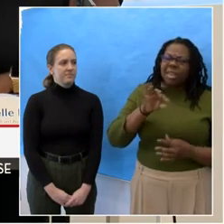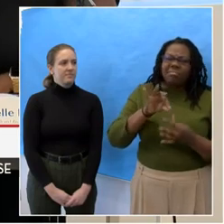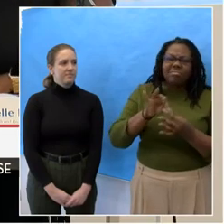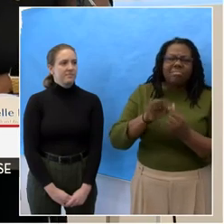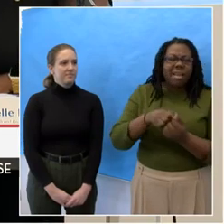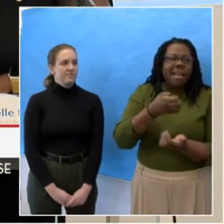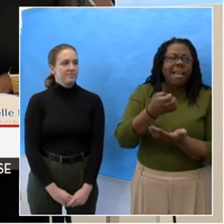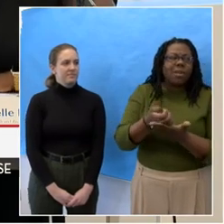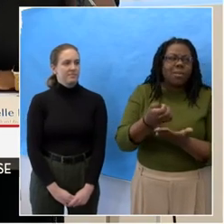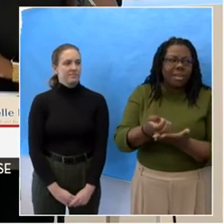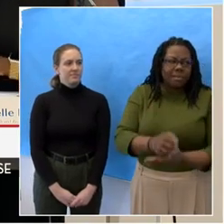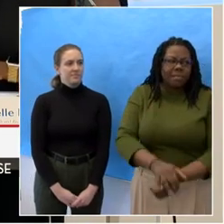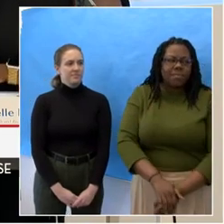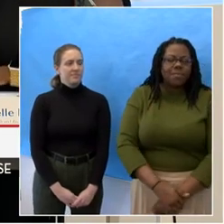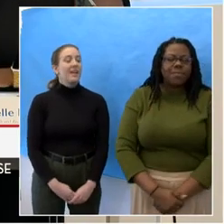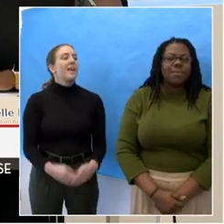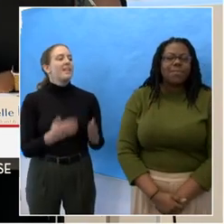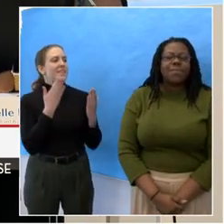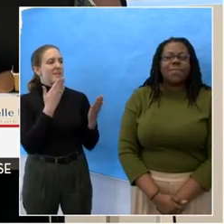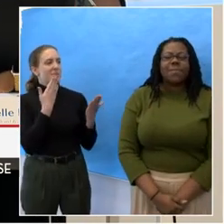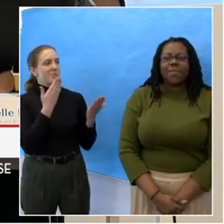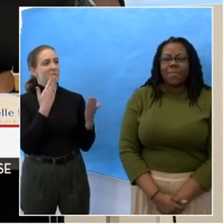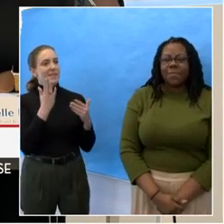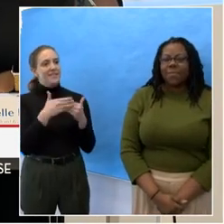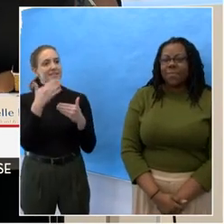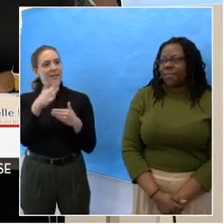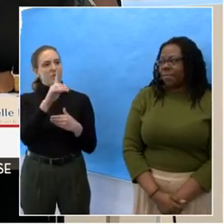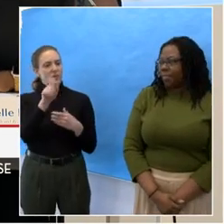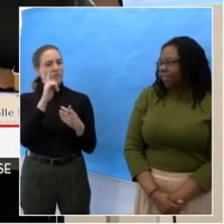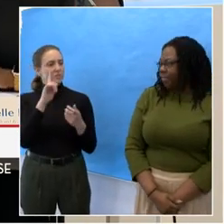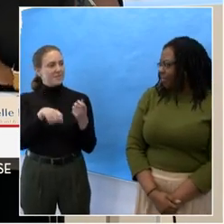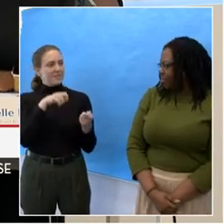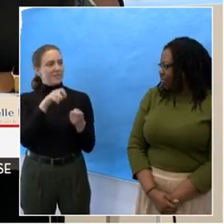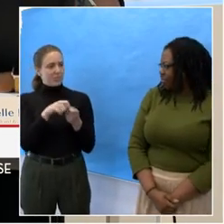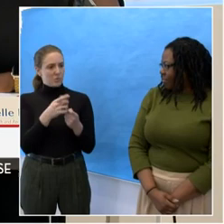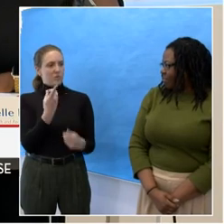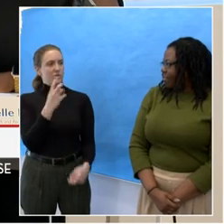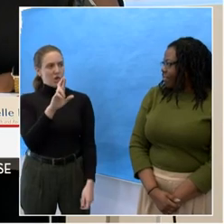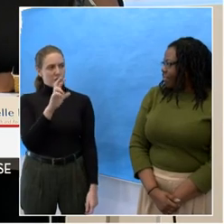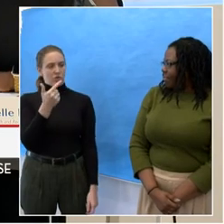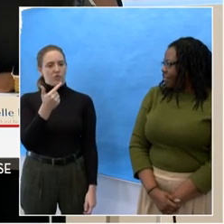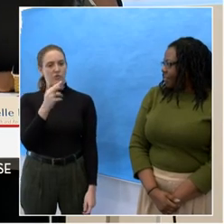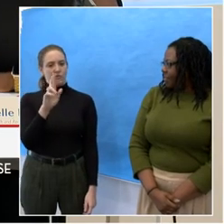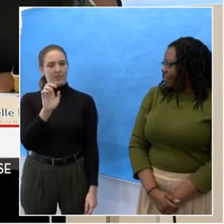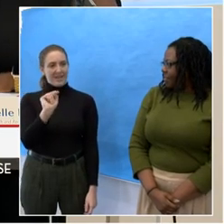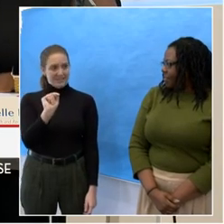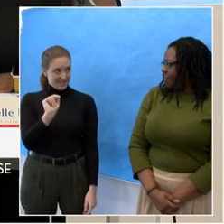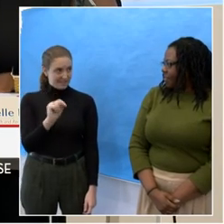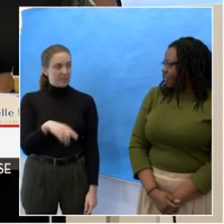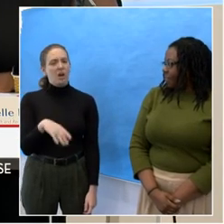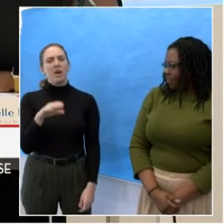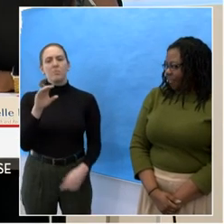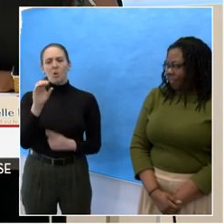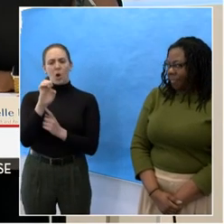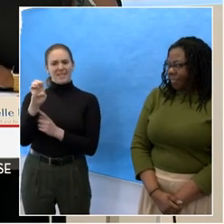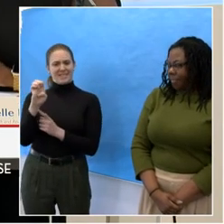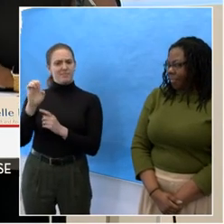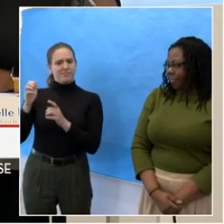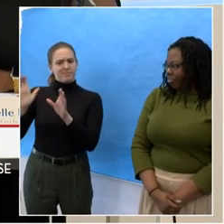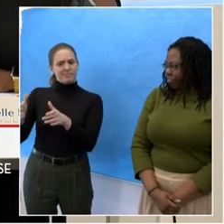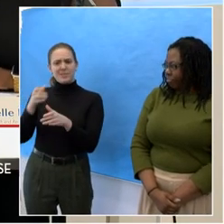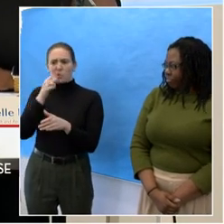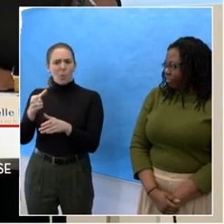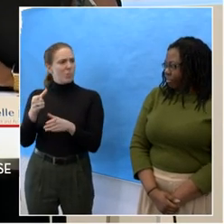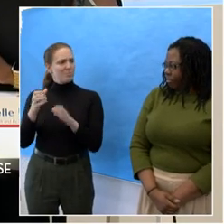Thank you all for that. This next one is for Dr. Grant. OSSE doesn't directly teach students how to read, yet it